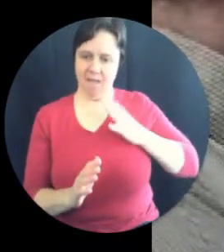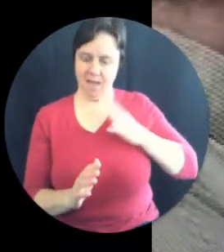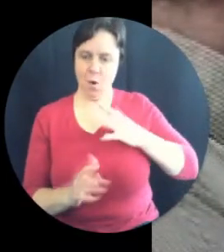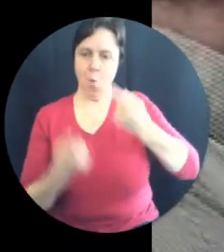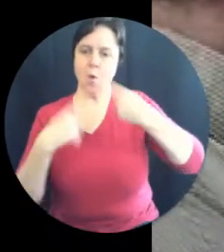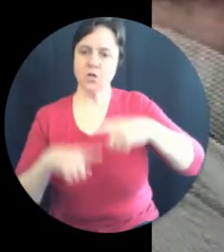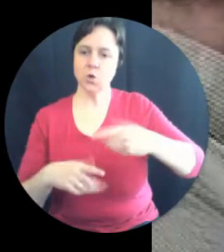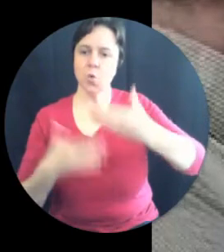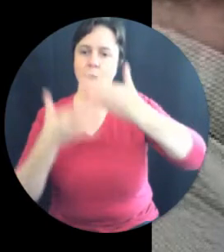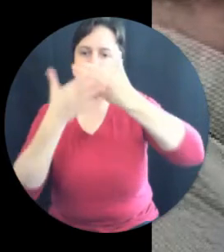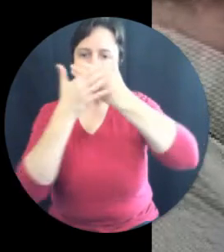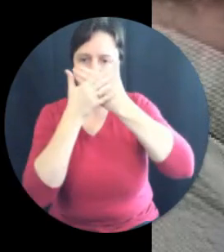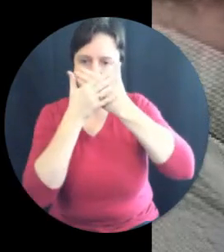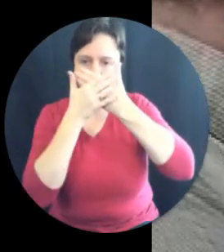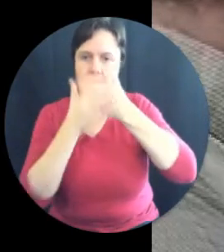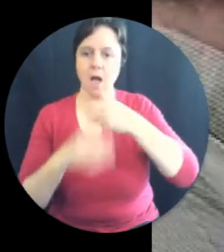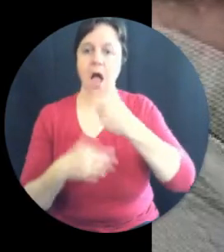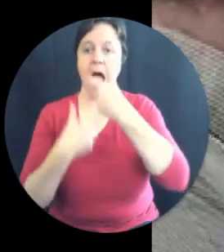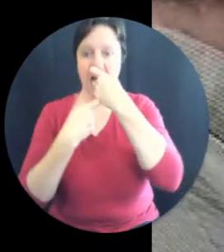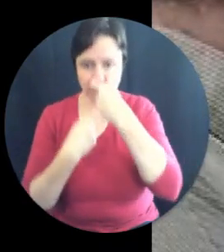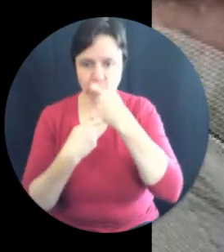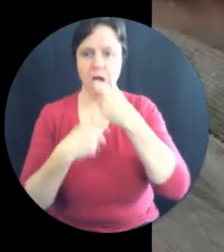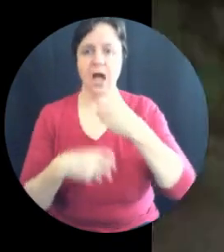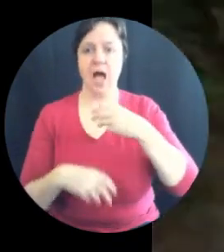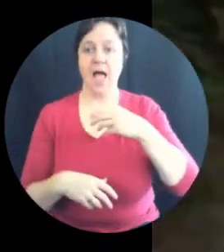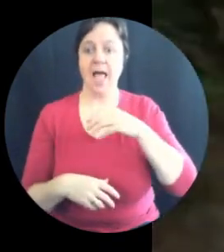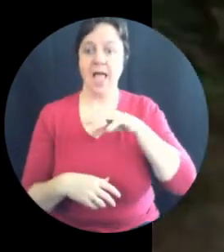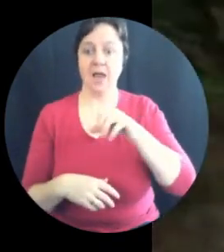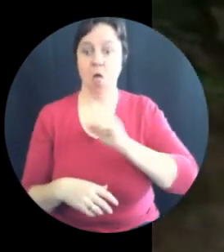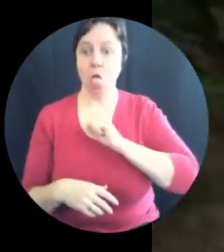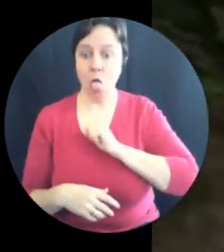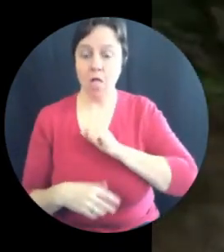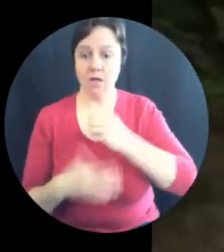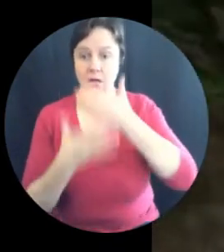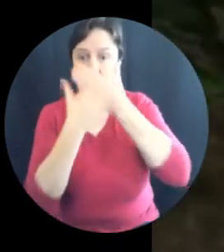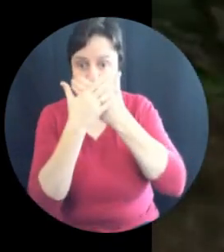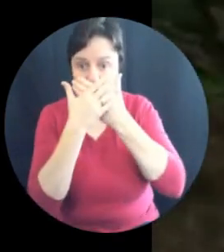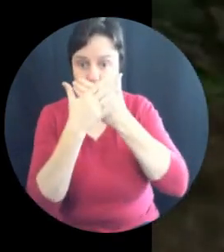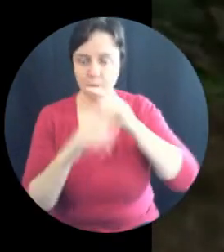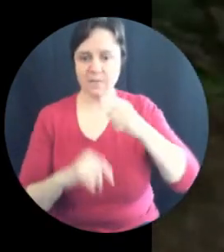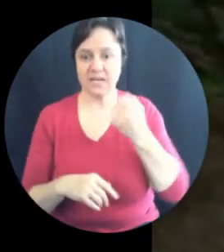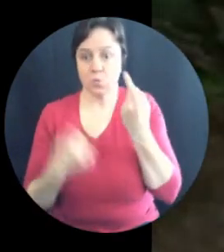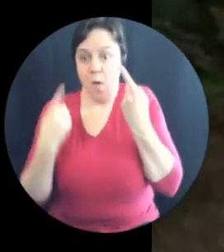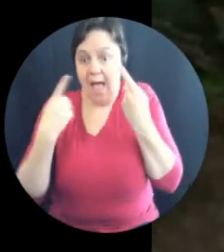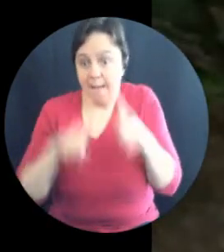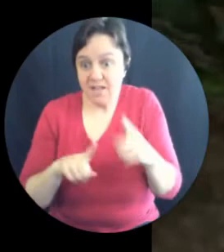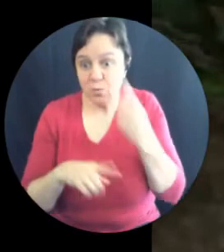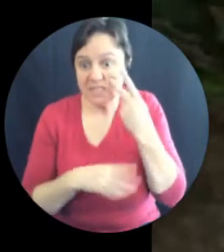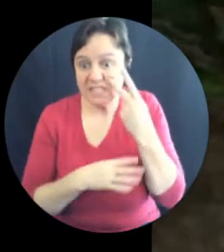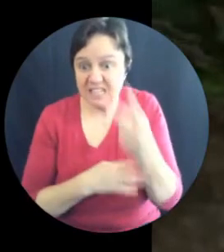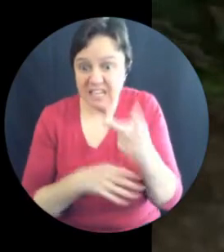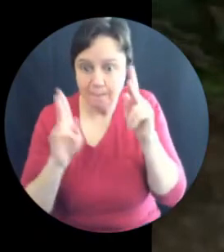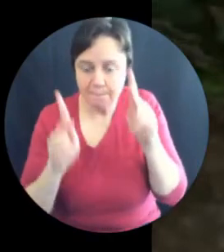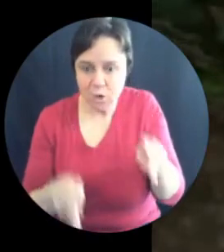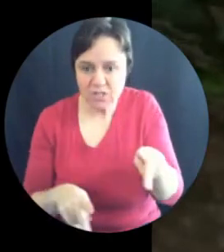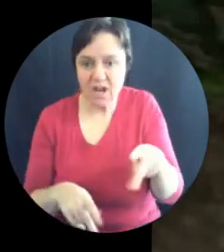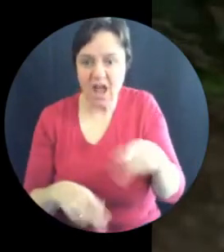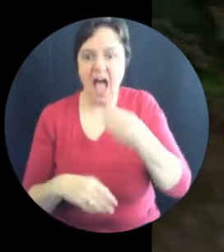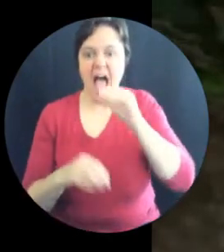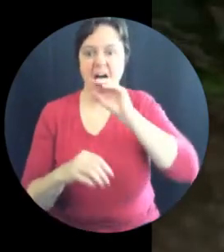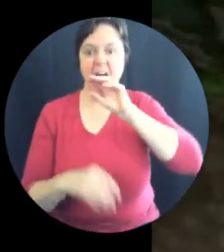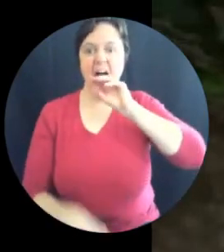can see a person sneeze and it shoots out like a bullet, and it can travel many miles an hour